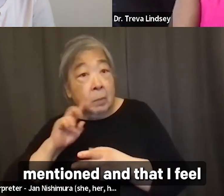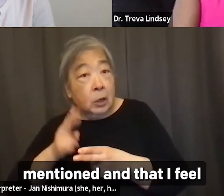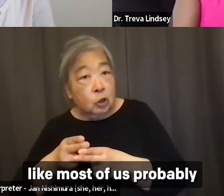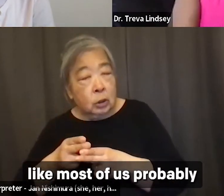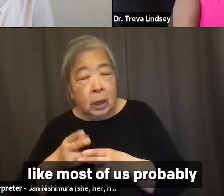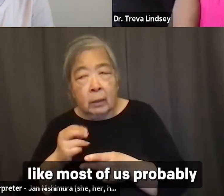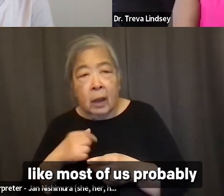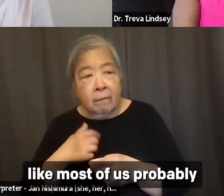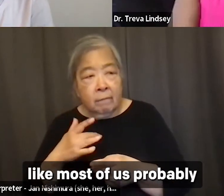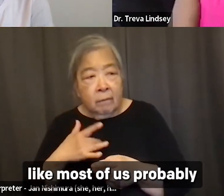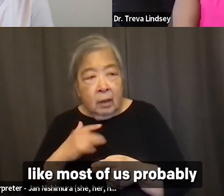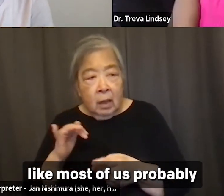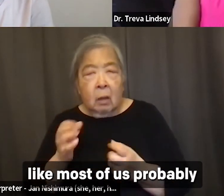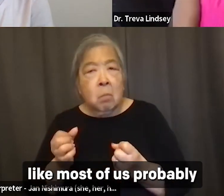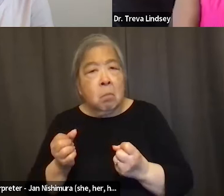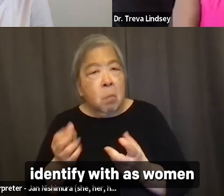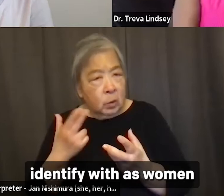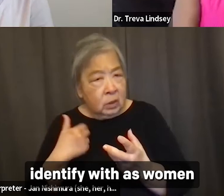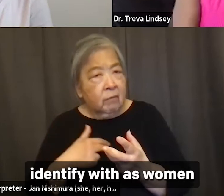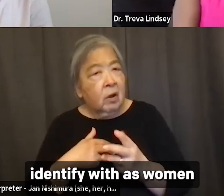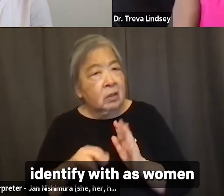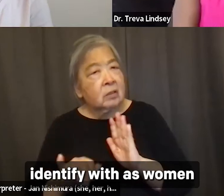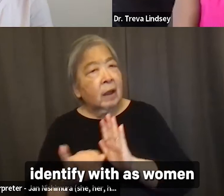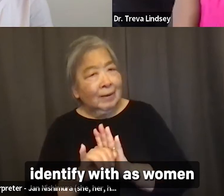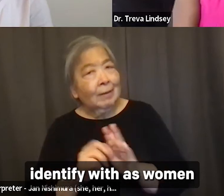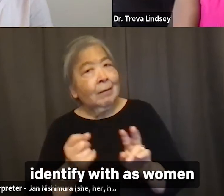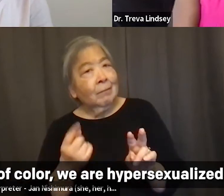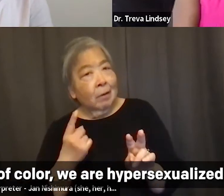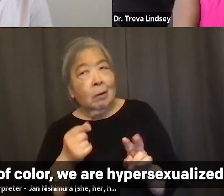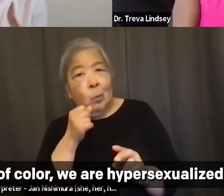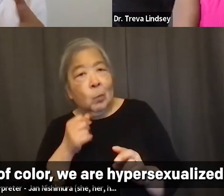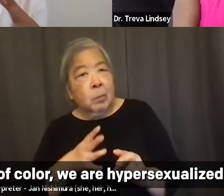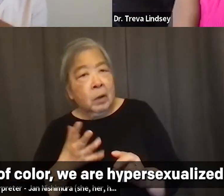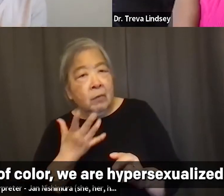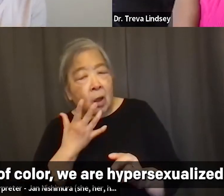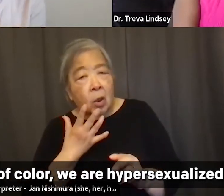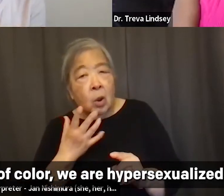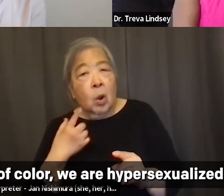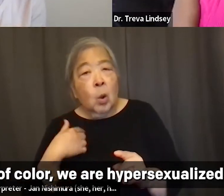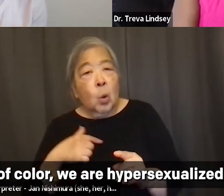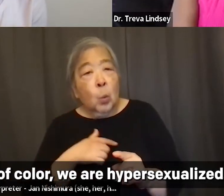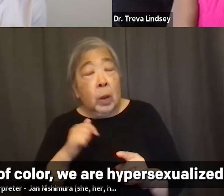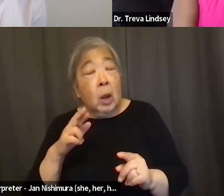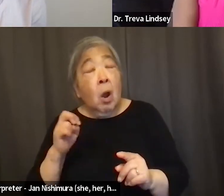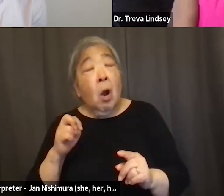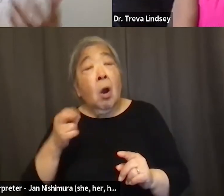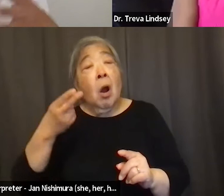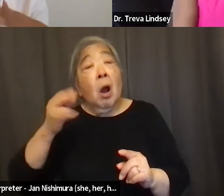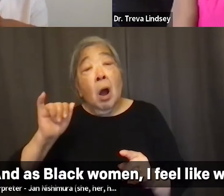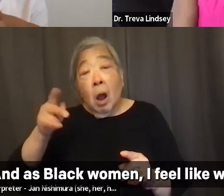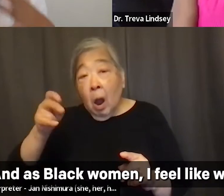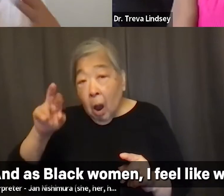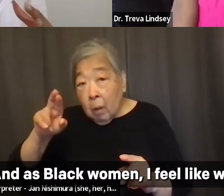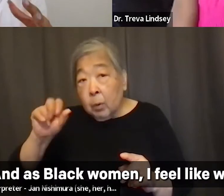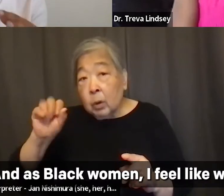like most of us probably identify with as women of color, we are hypersexualized. And as